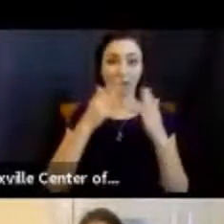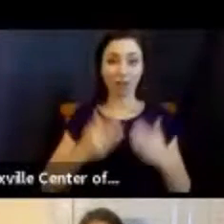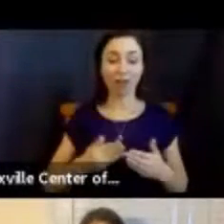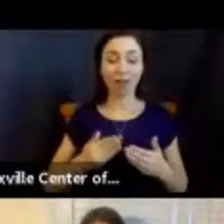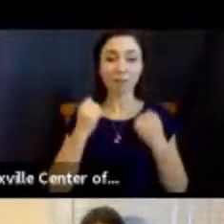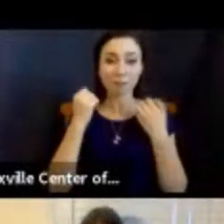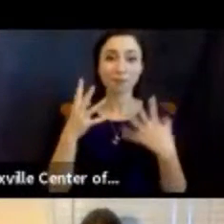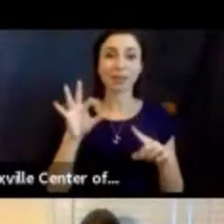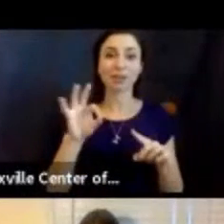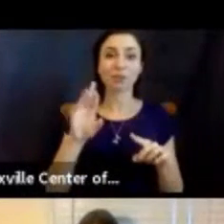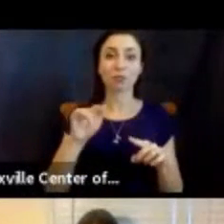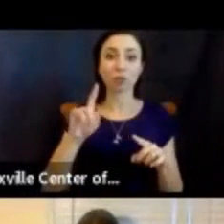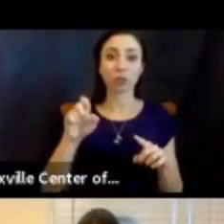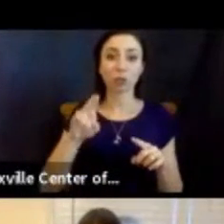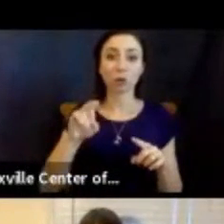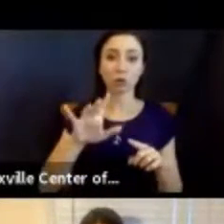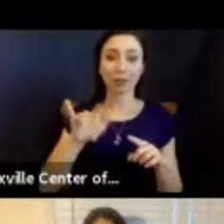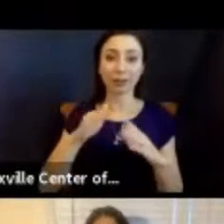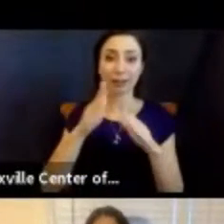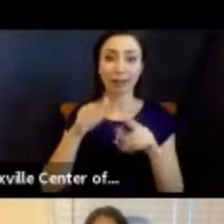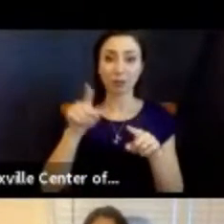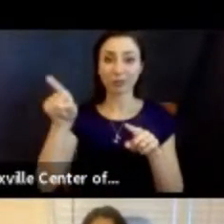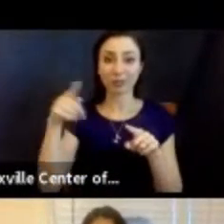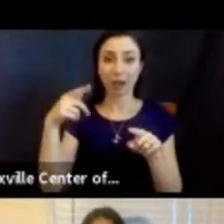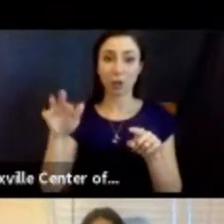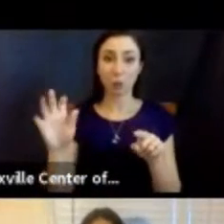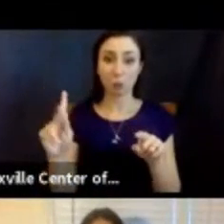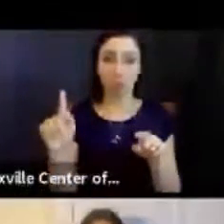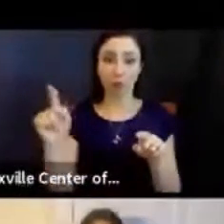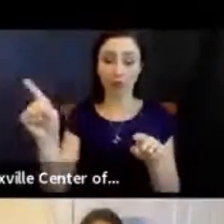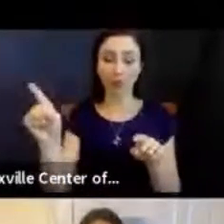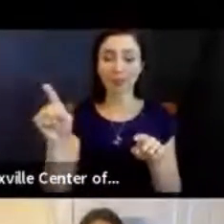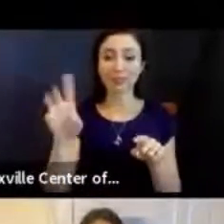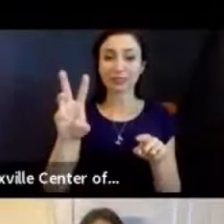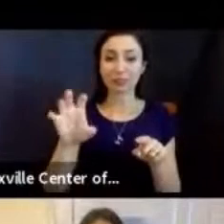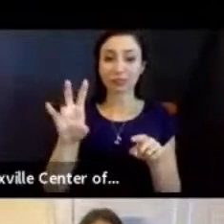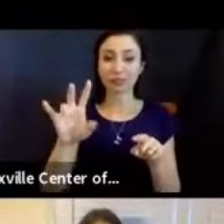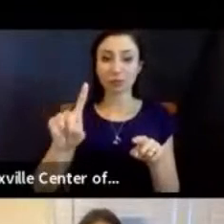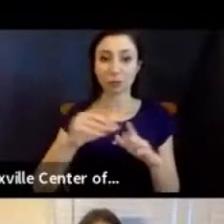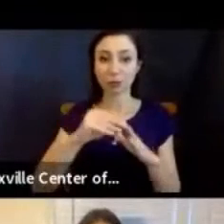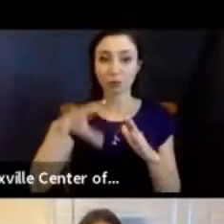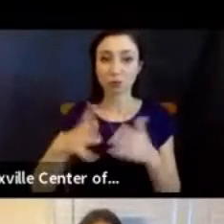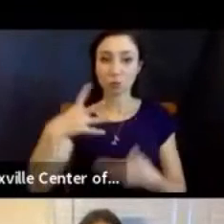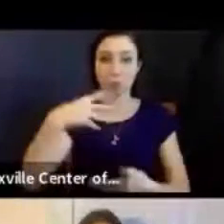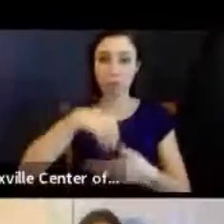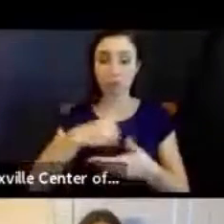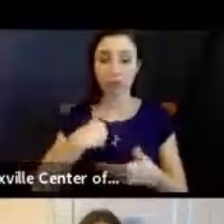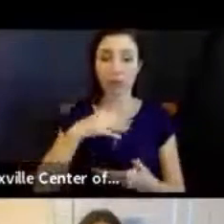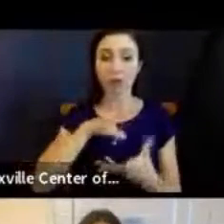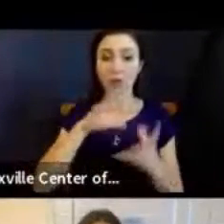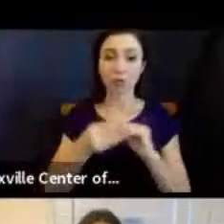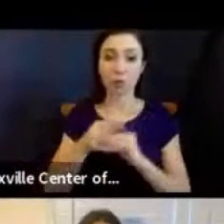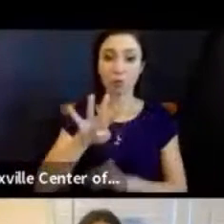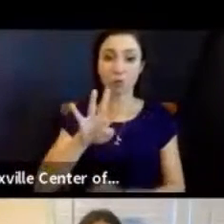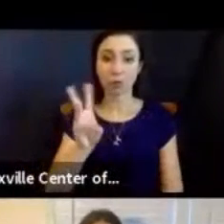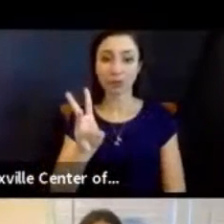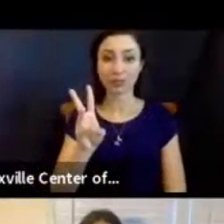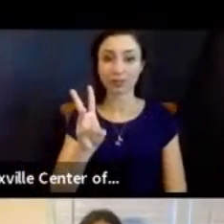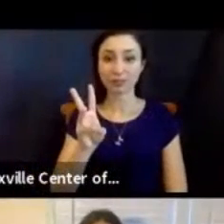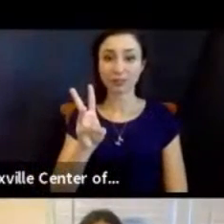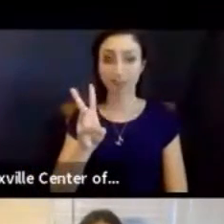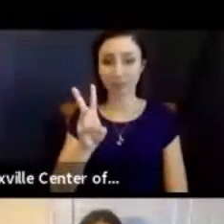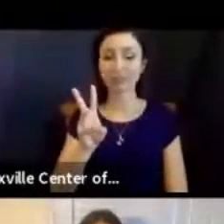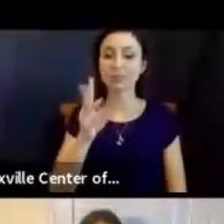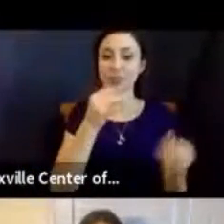Fraternity Park. Of the 671 students participating, we had a total of 46 individuals referred to the Student